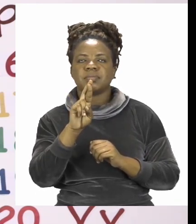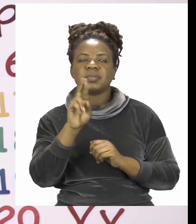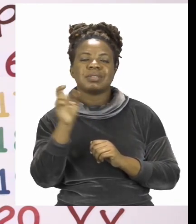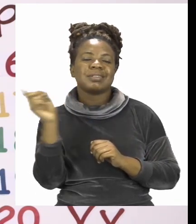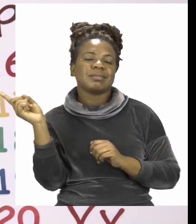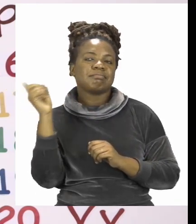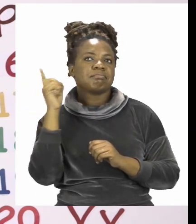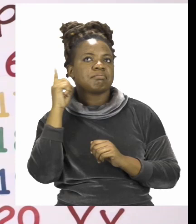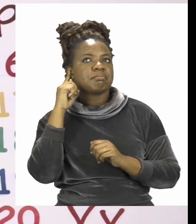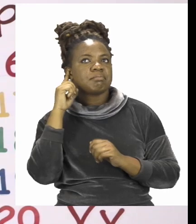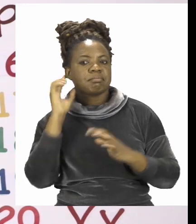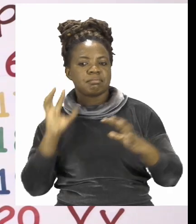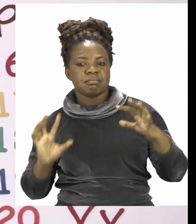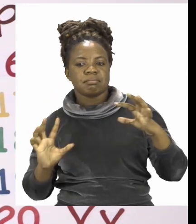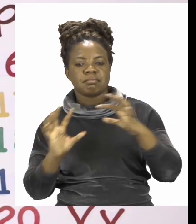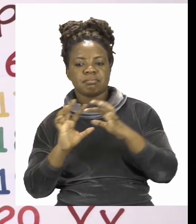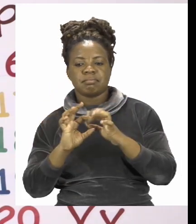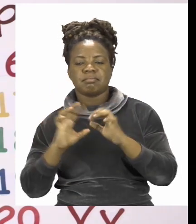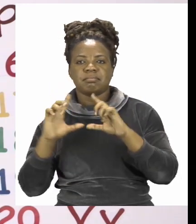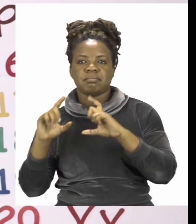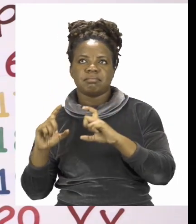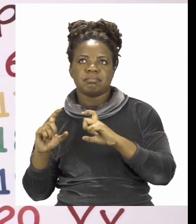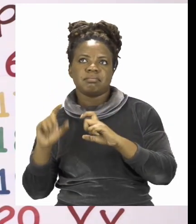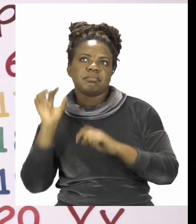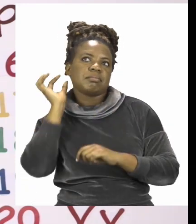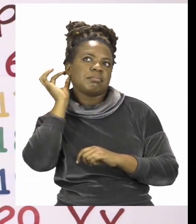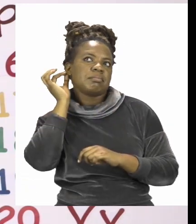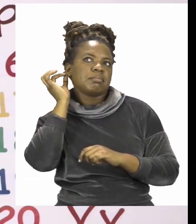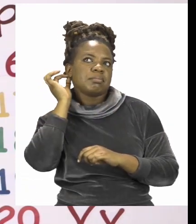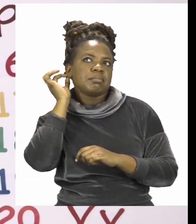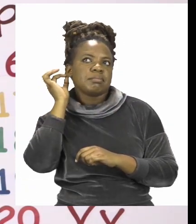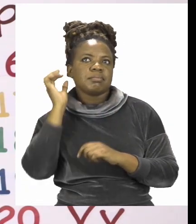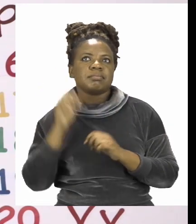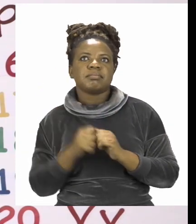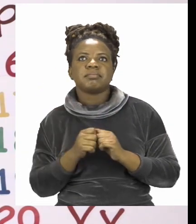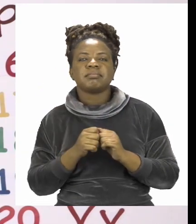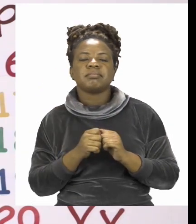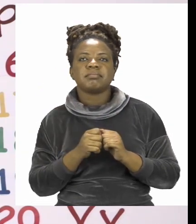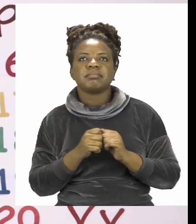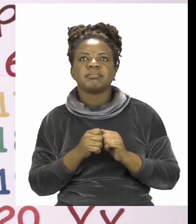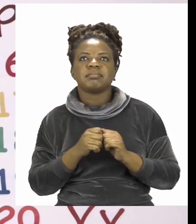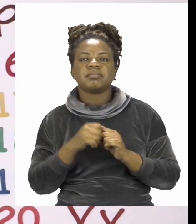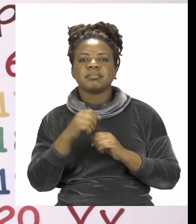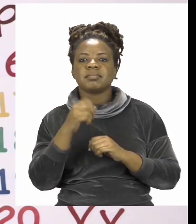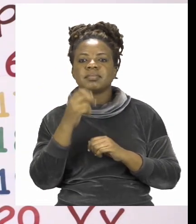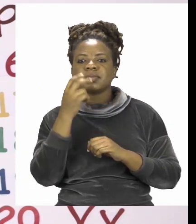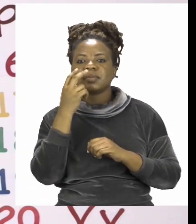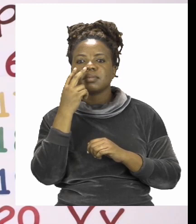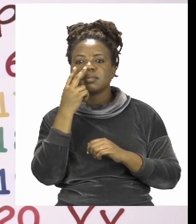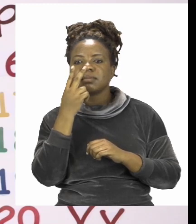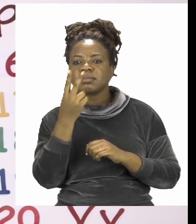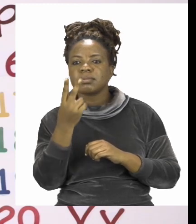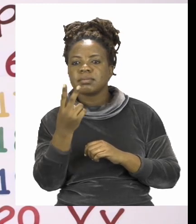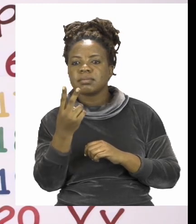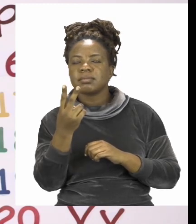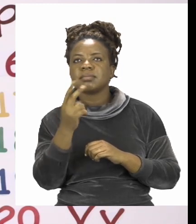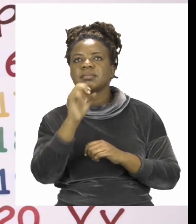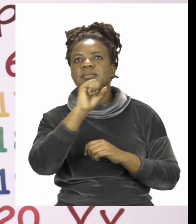ear. And then we have the word see. Now when we want to see something, we use